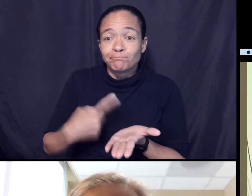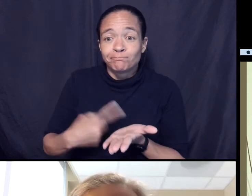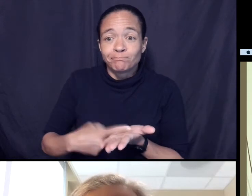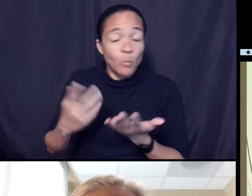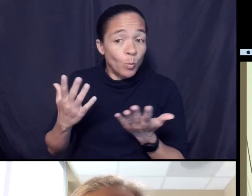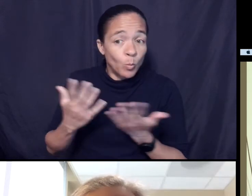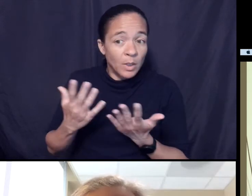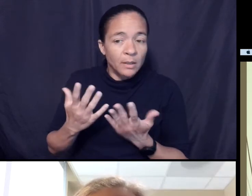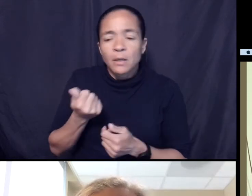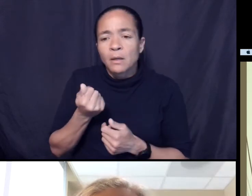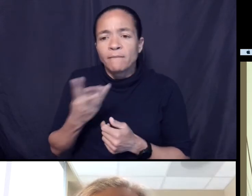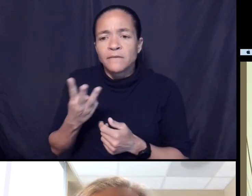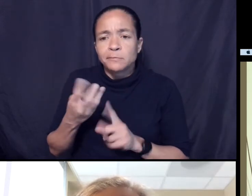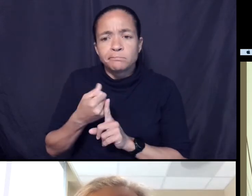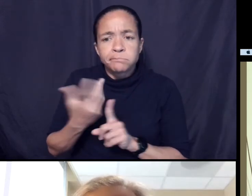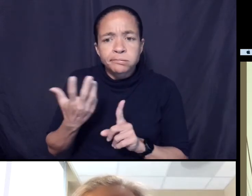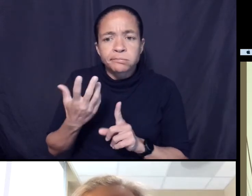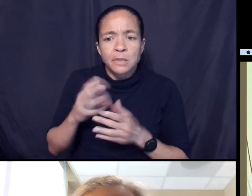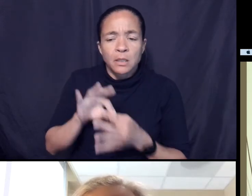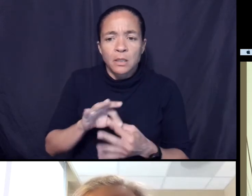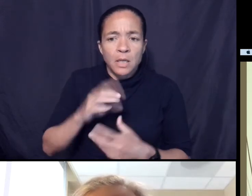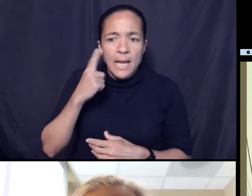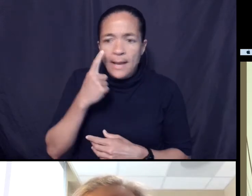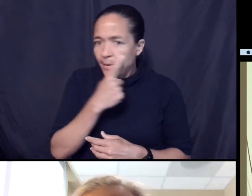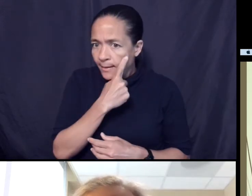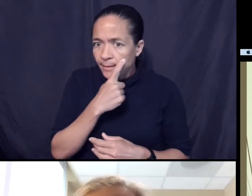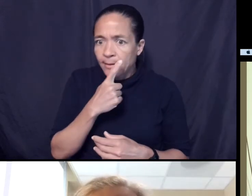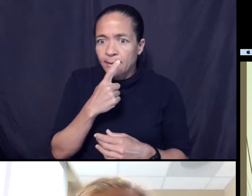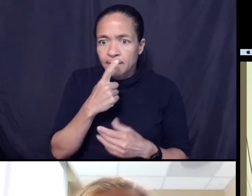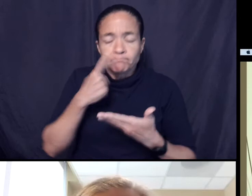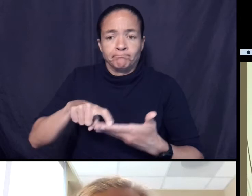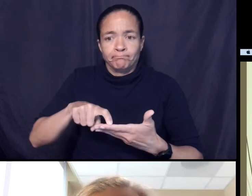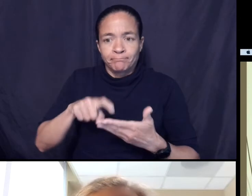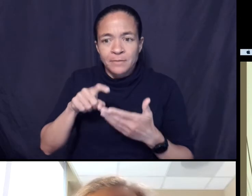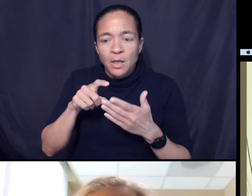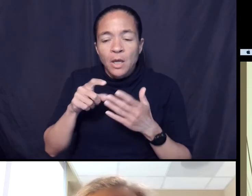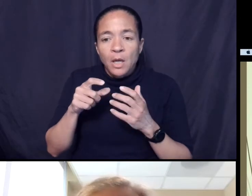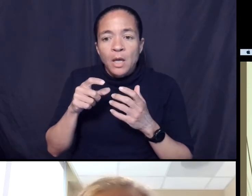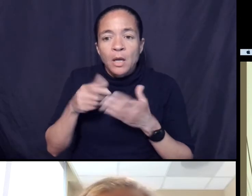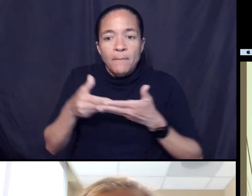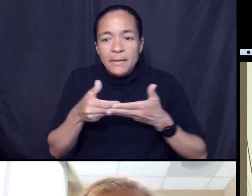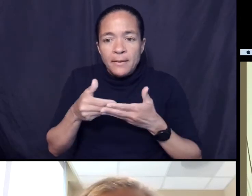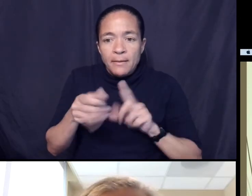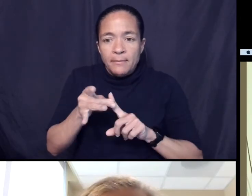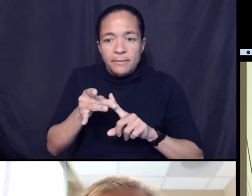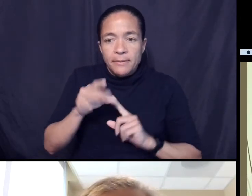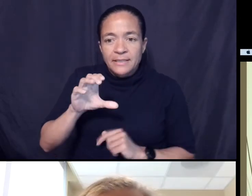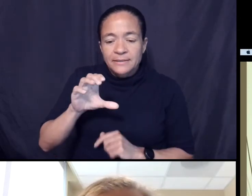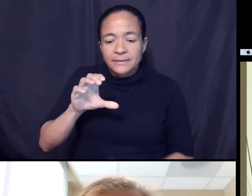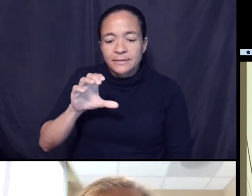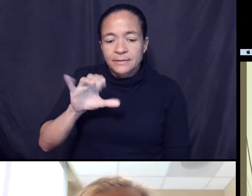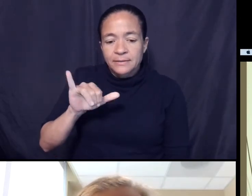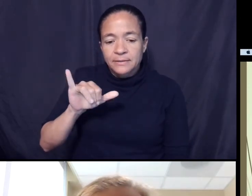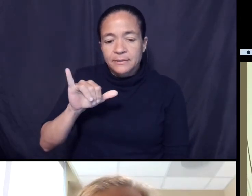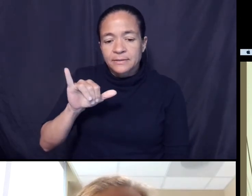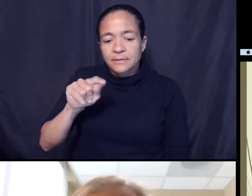few details about eye findings in children with congenital cytomegalovirus, or CMV.